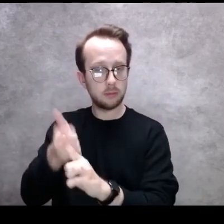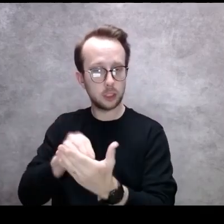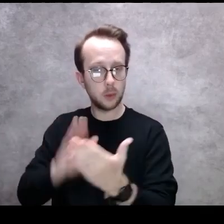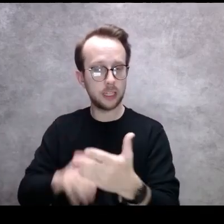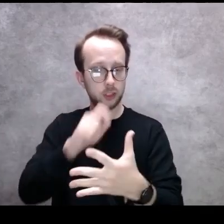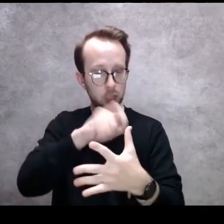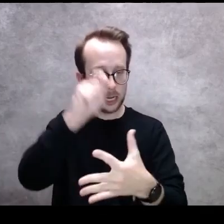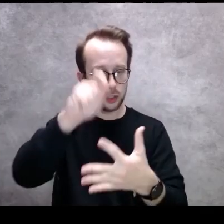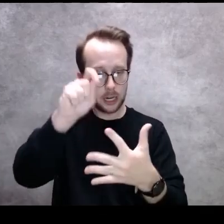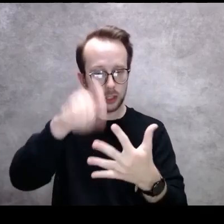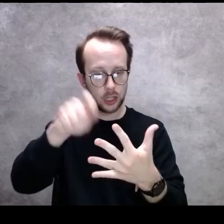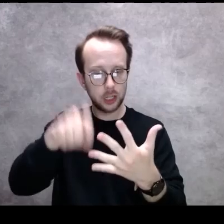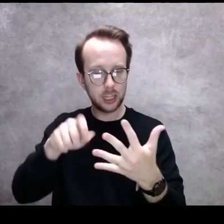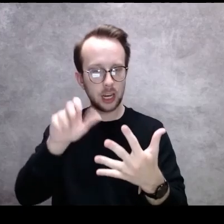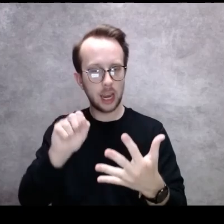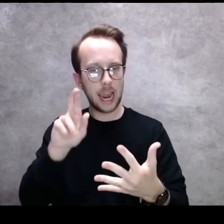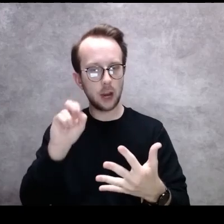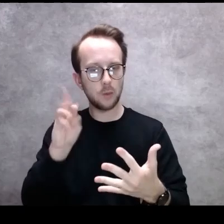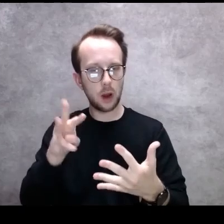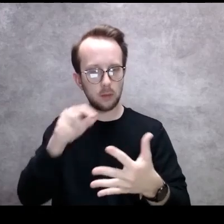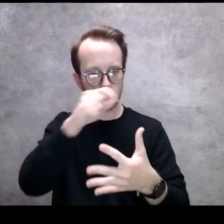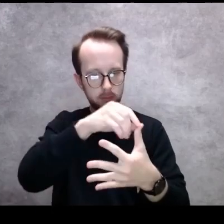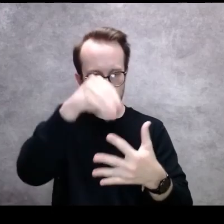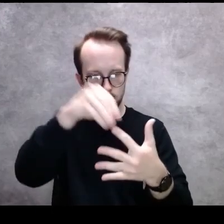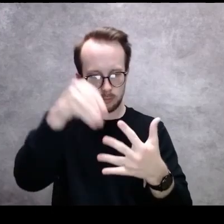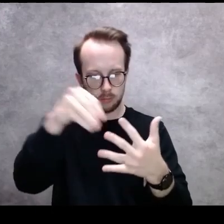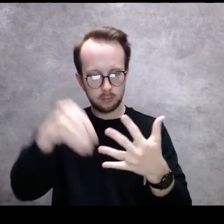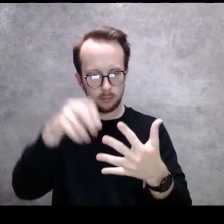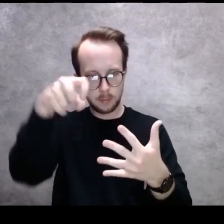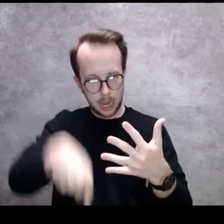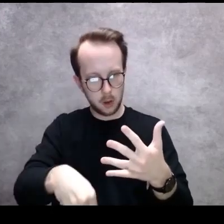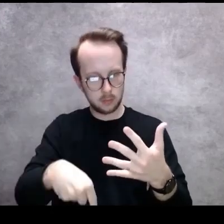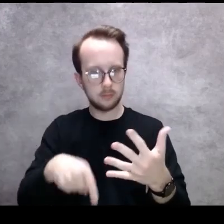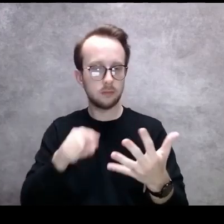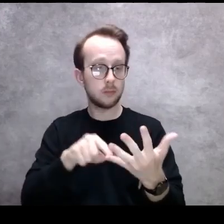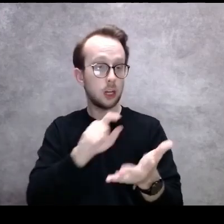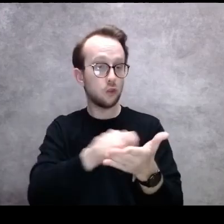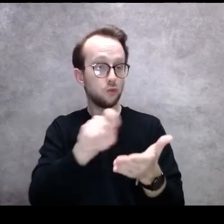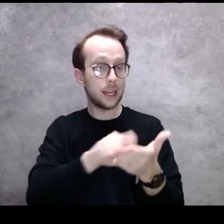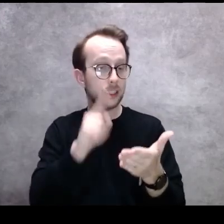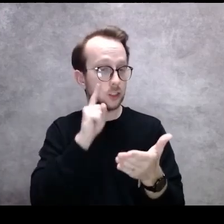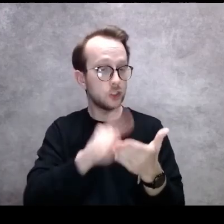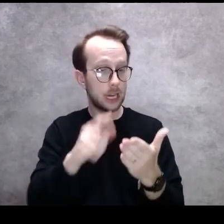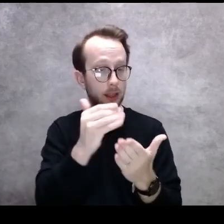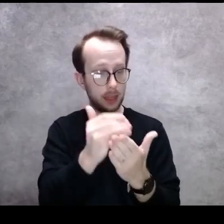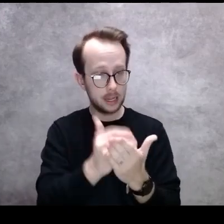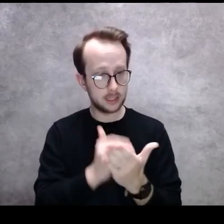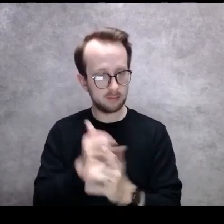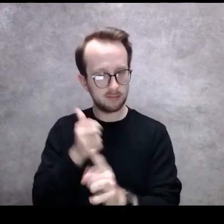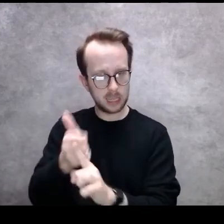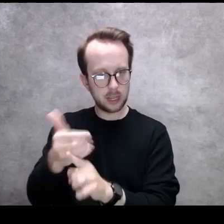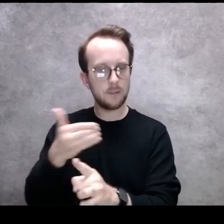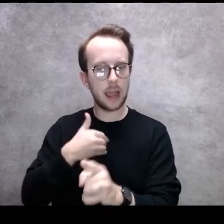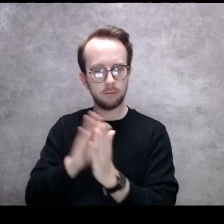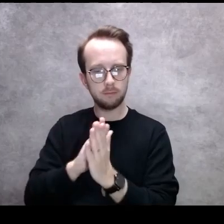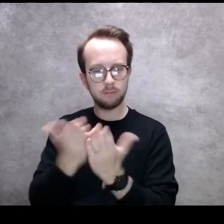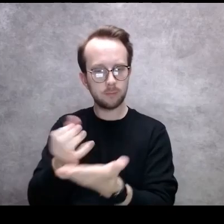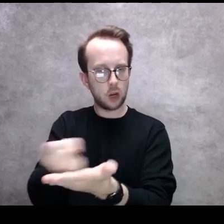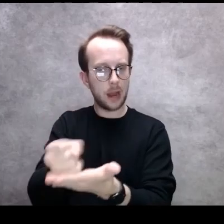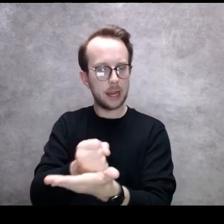down the page, or a written schedule or checklist where students may have a dry erase folder or staff and the